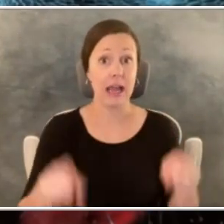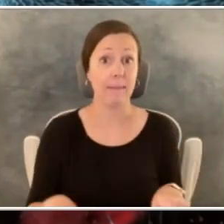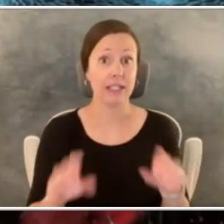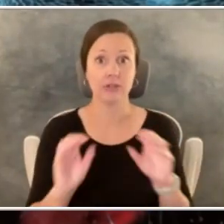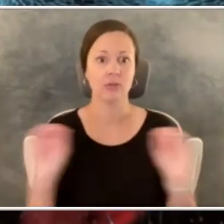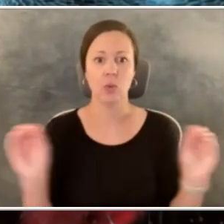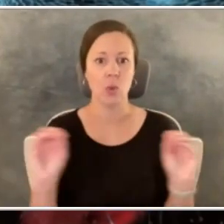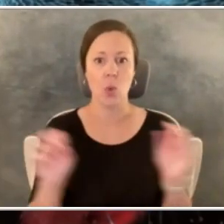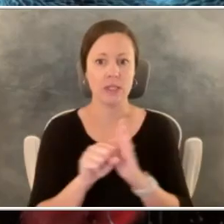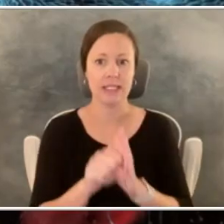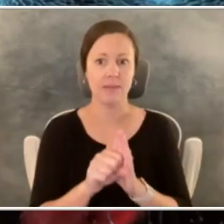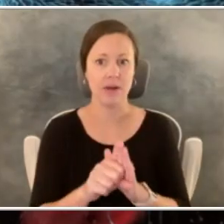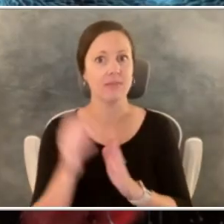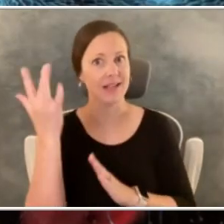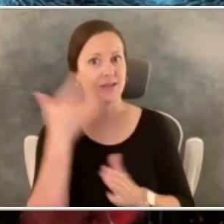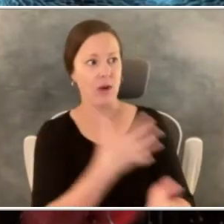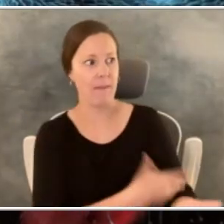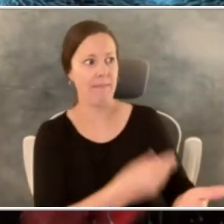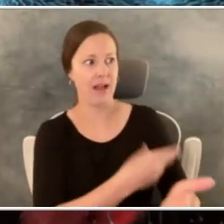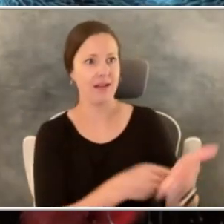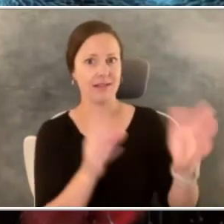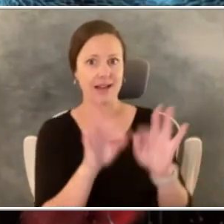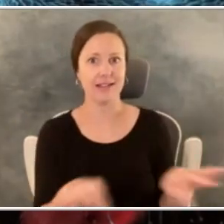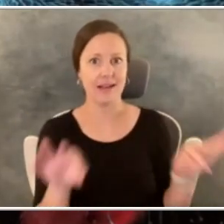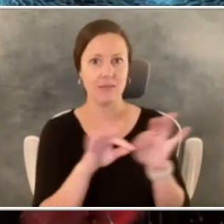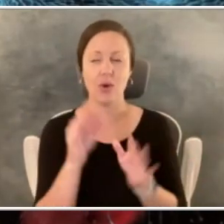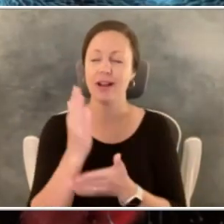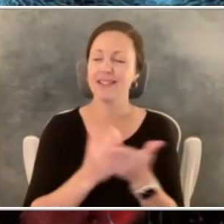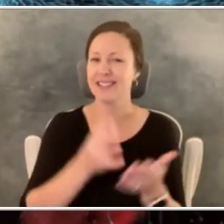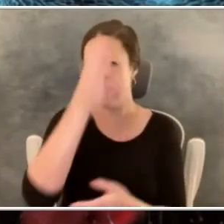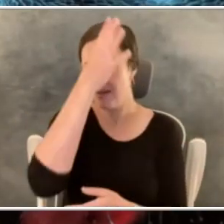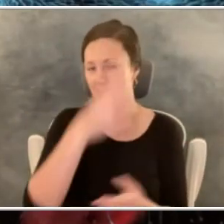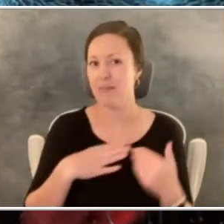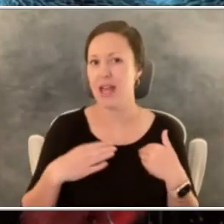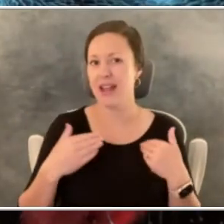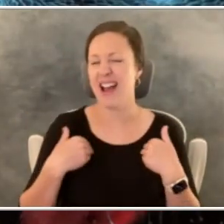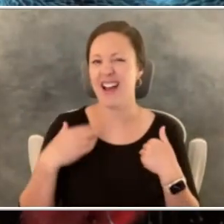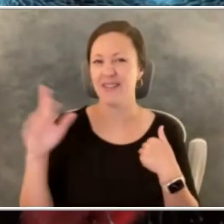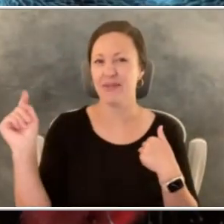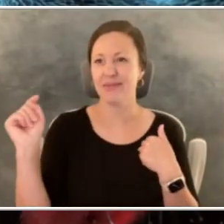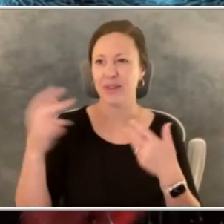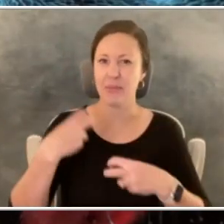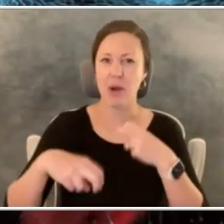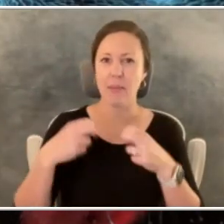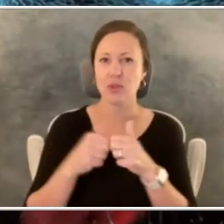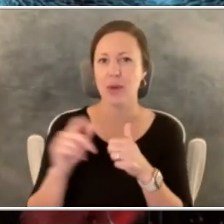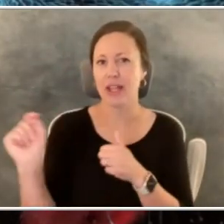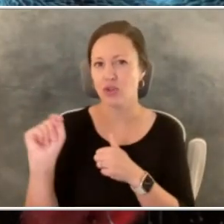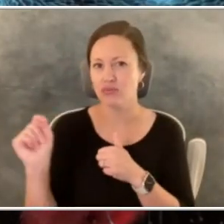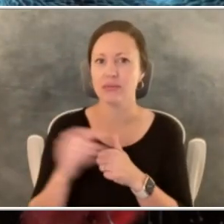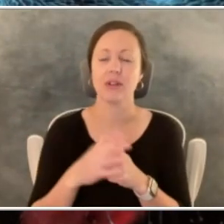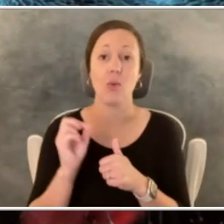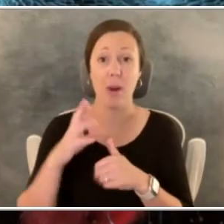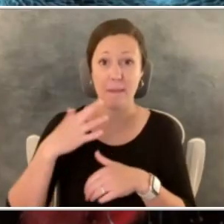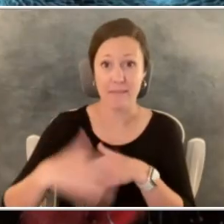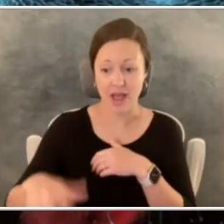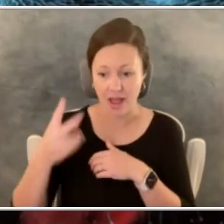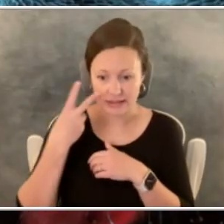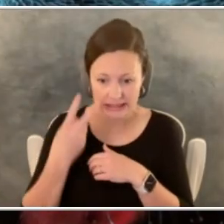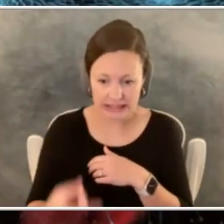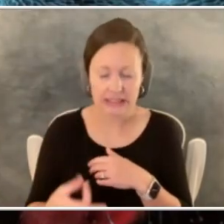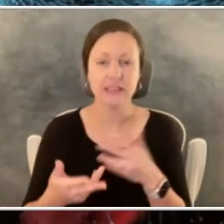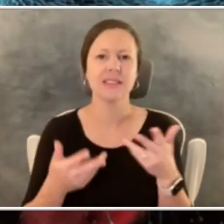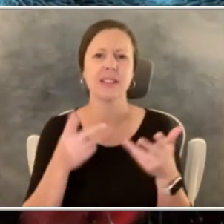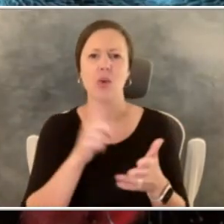is so important. Some men experience problems urinating. They might have blood in their urine. Jack, what symptoms were you experiencing at the